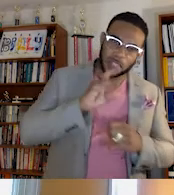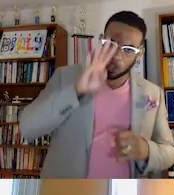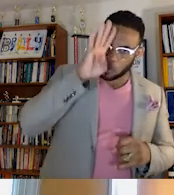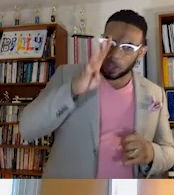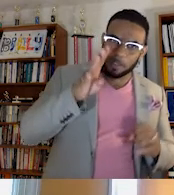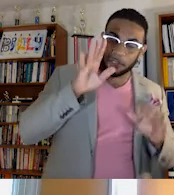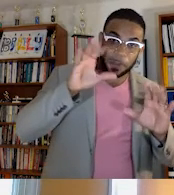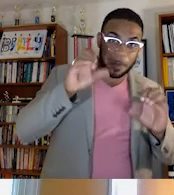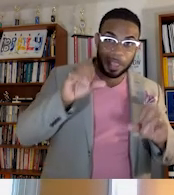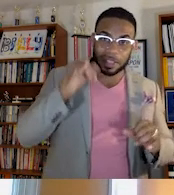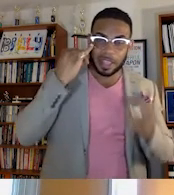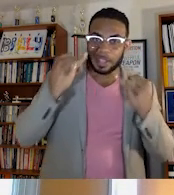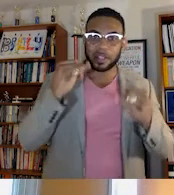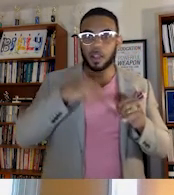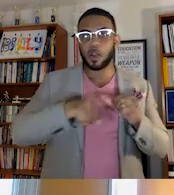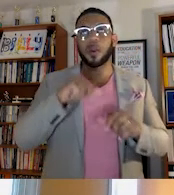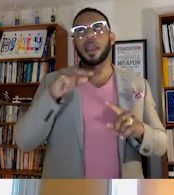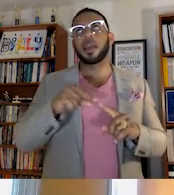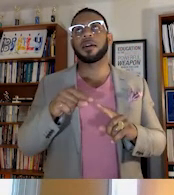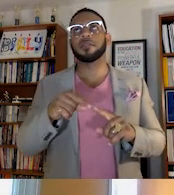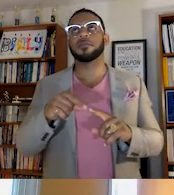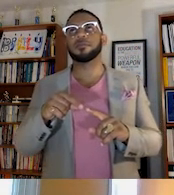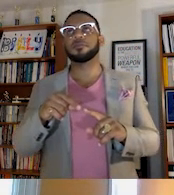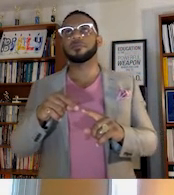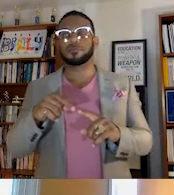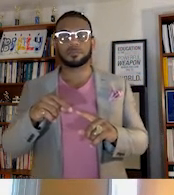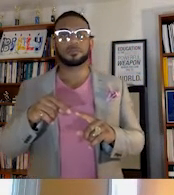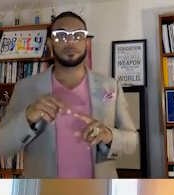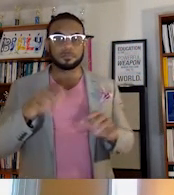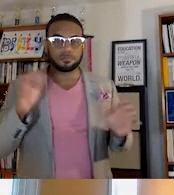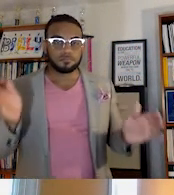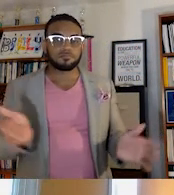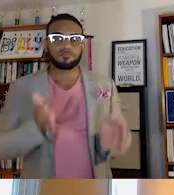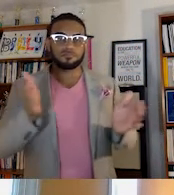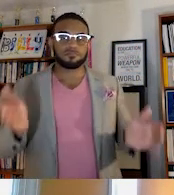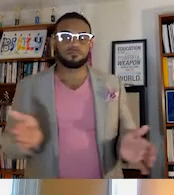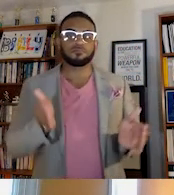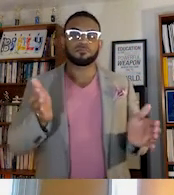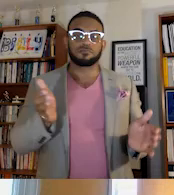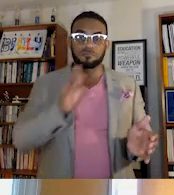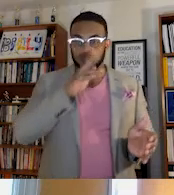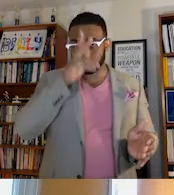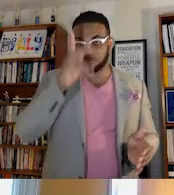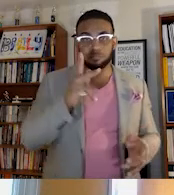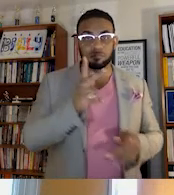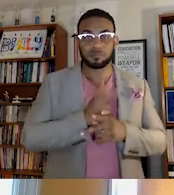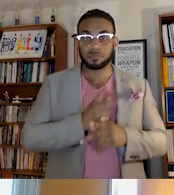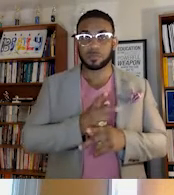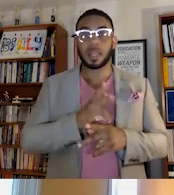and amazing ideas around foster care, how